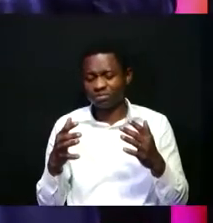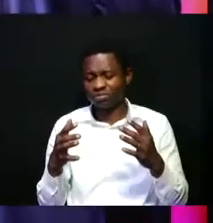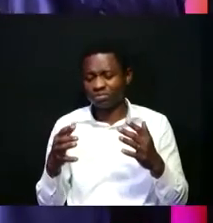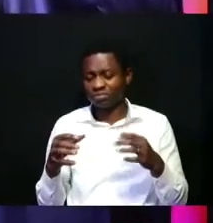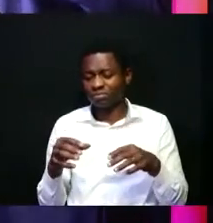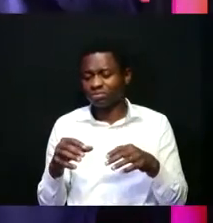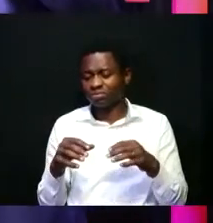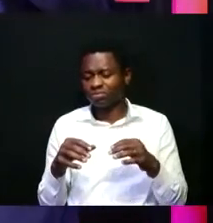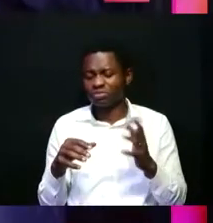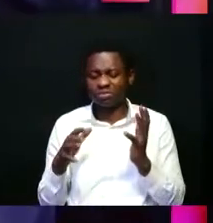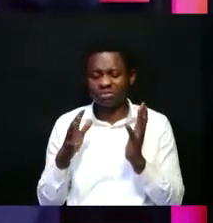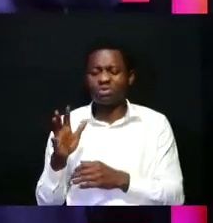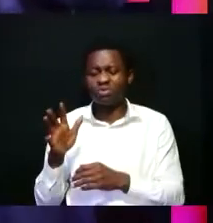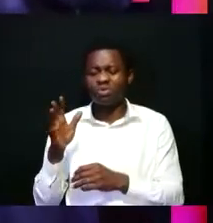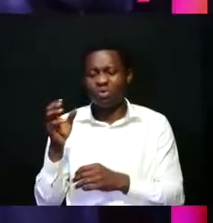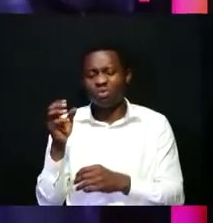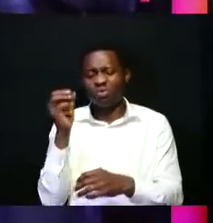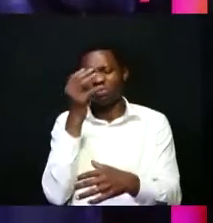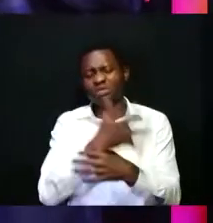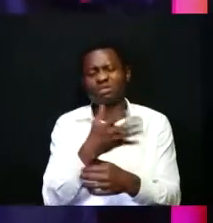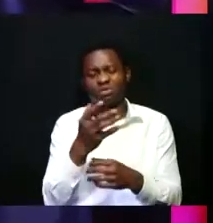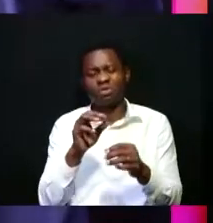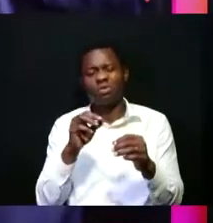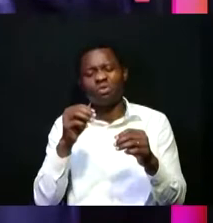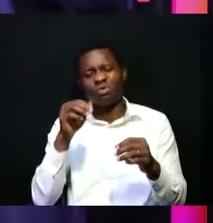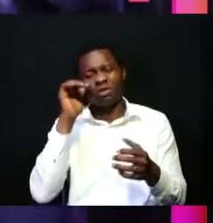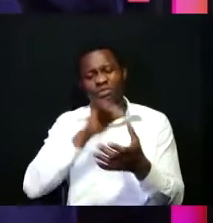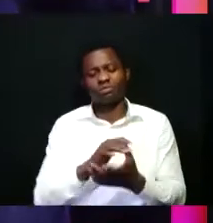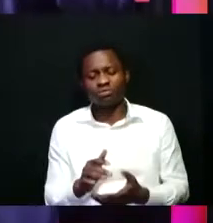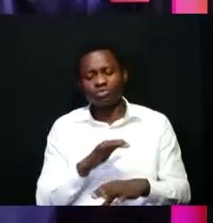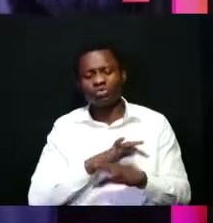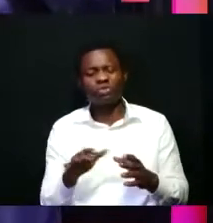Don't pack saying we are incompatible. If